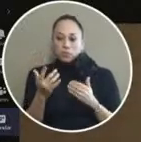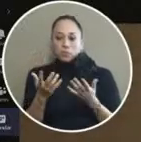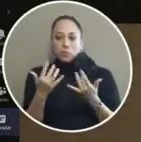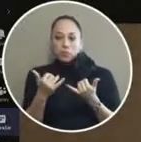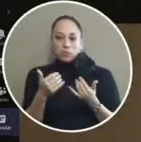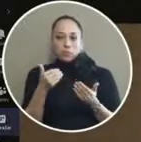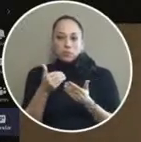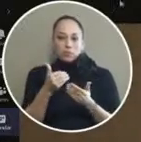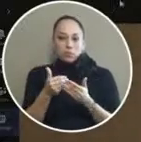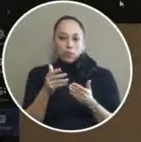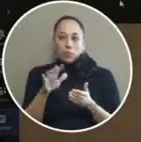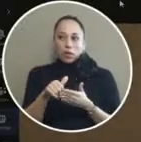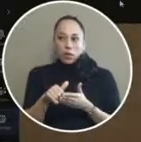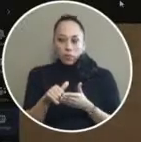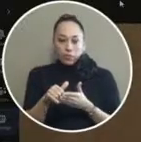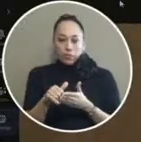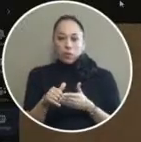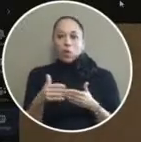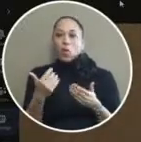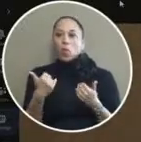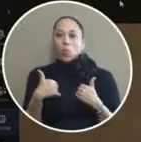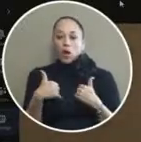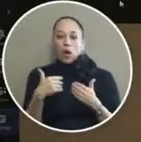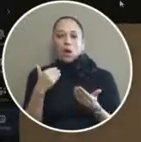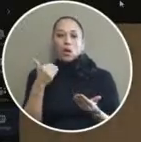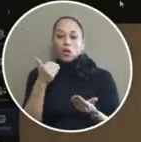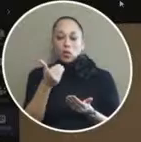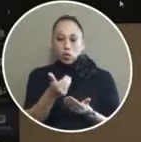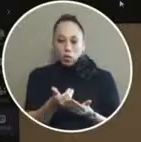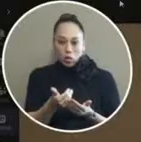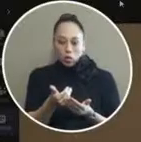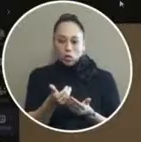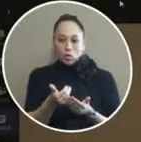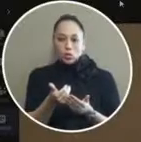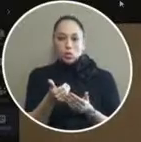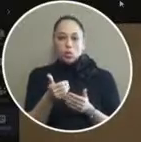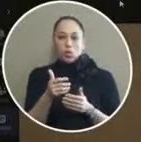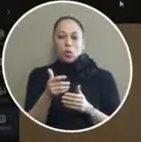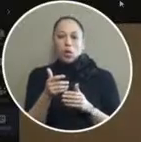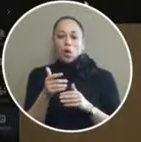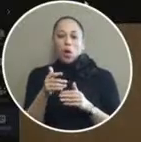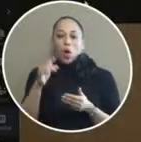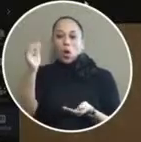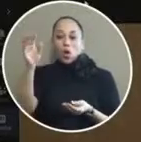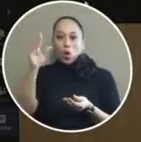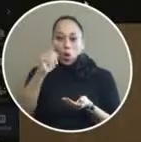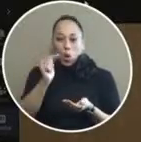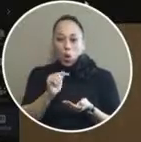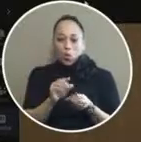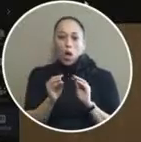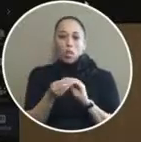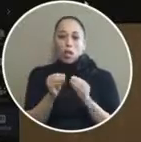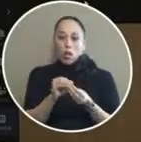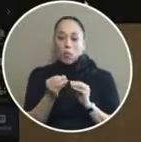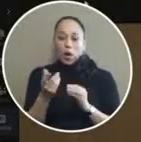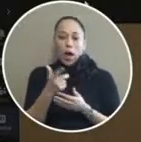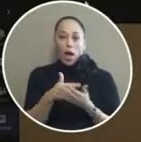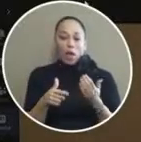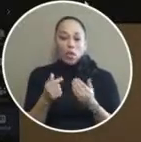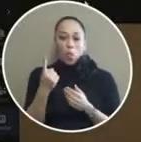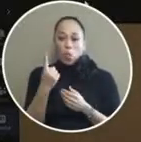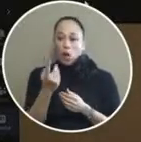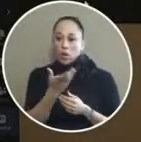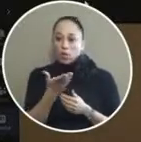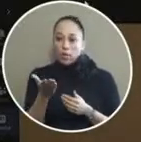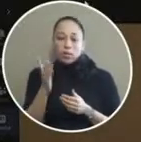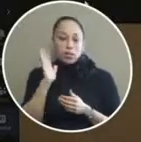close towards a plateau. We're nowhere close towards a leveling off or a lowering of our numbers. And the only thing one of the things